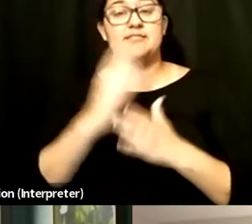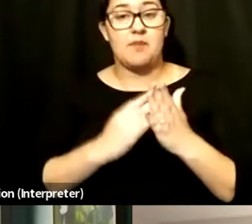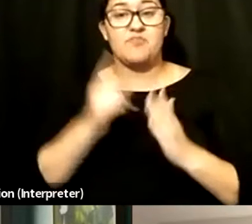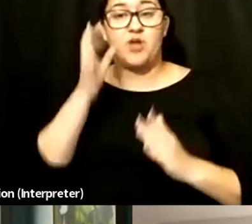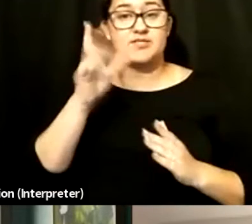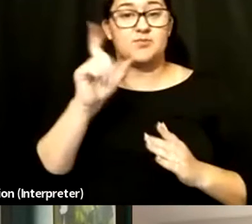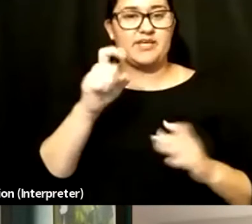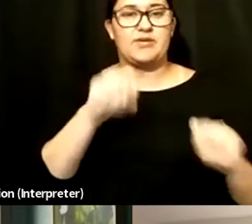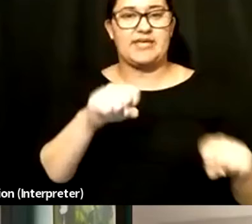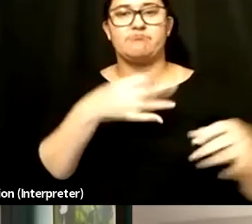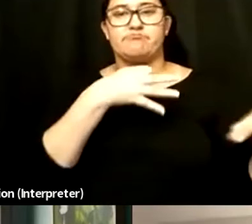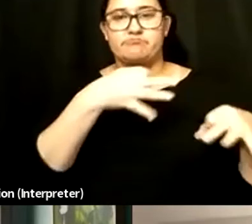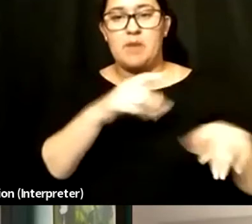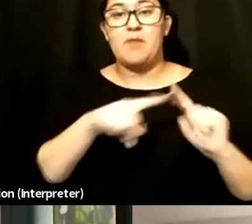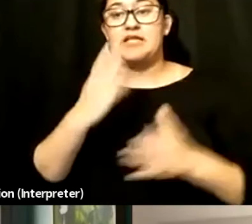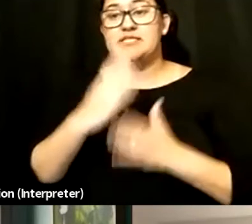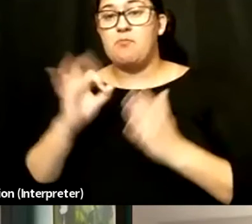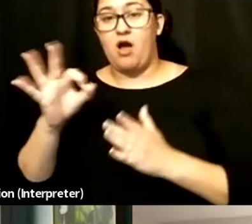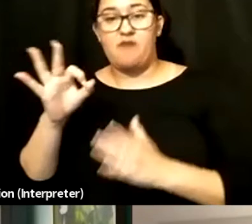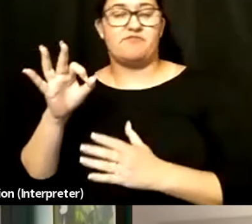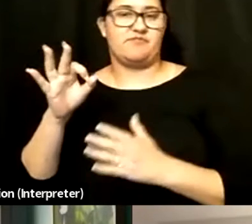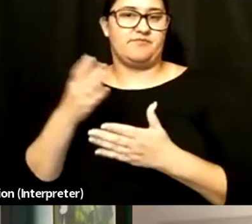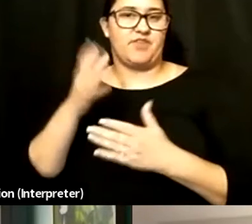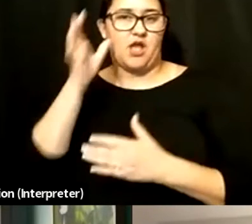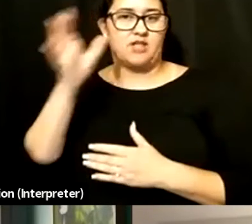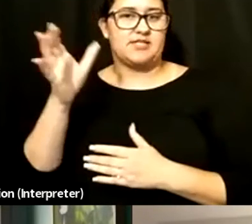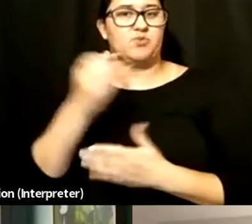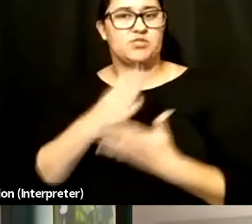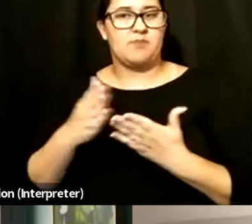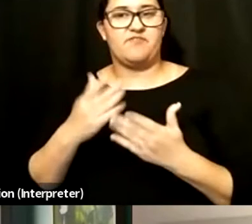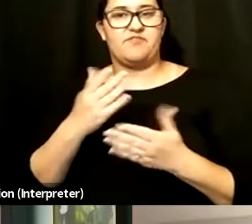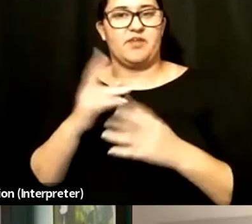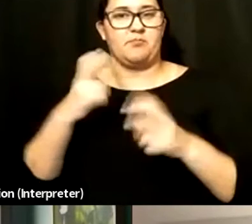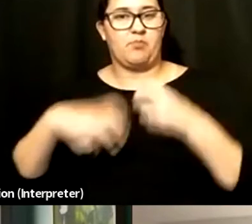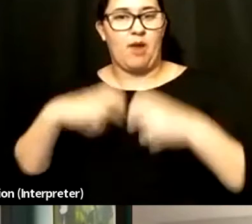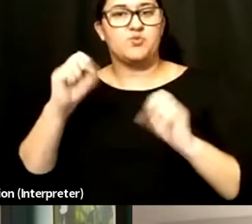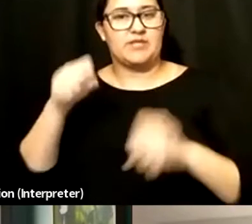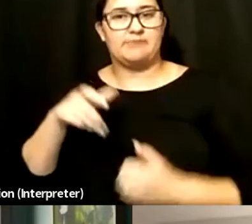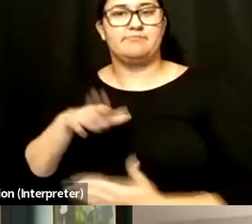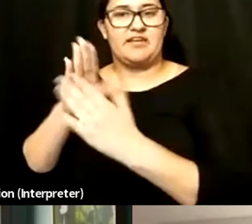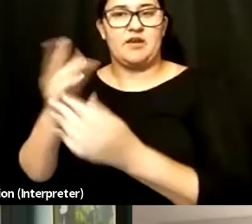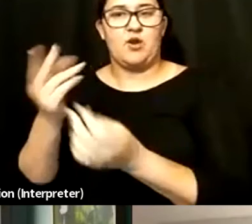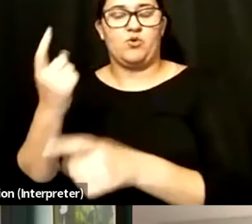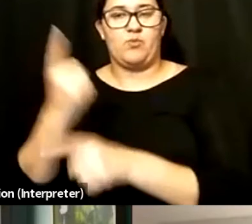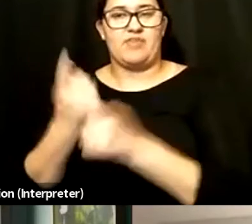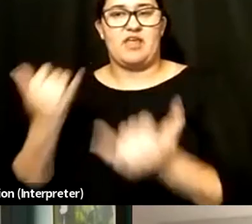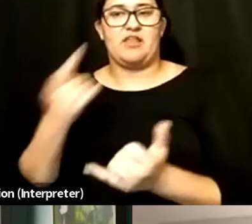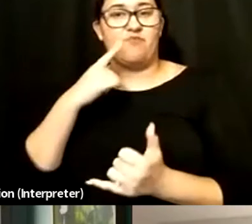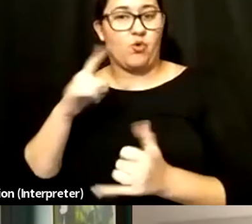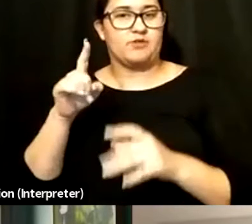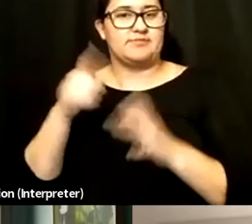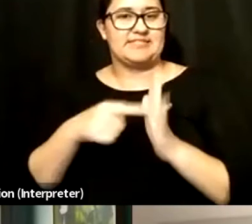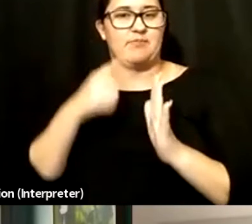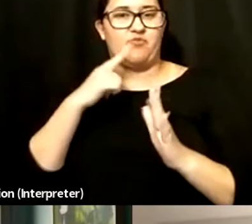see aspects like the accessible medical equipment, like adjustable exam tables, and really coming up to speed